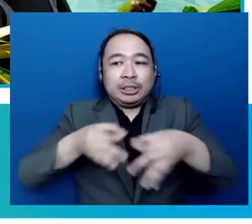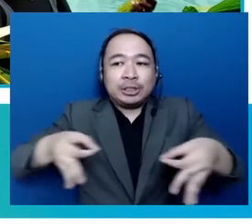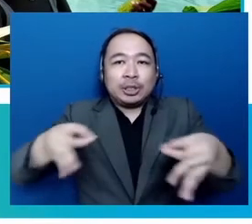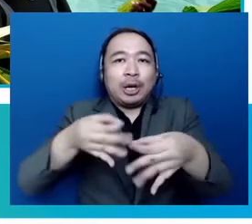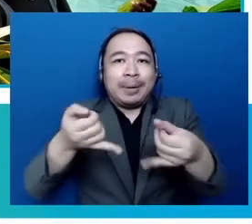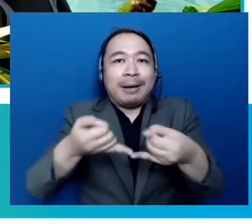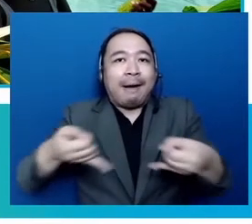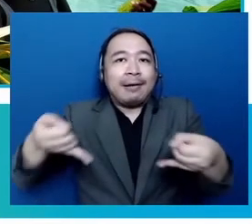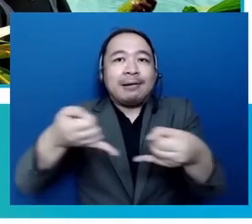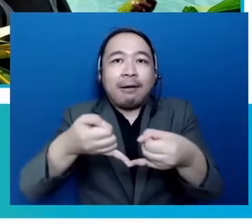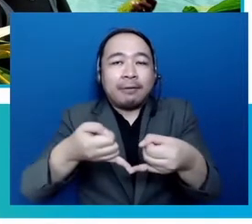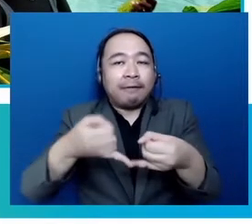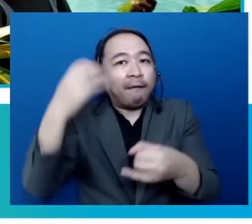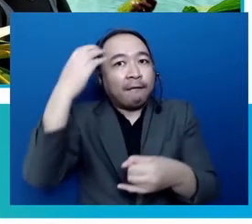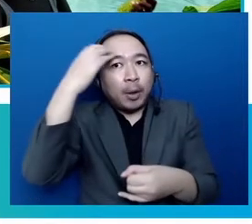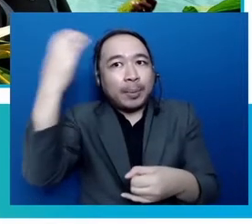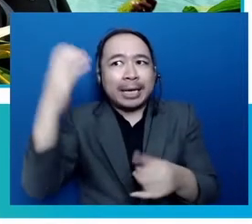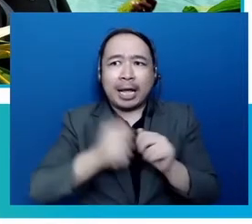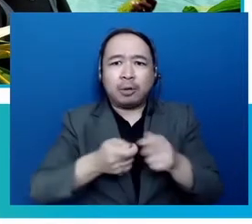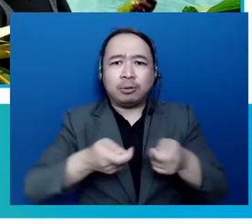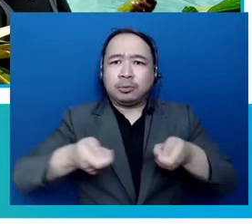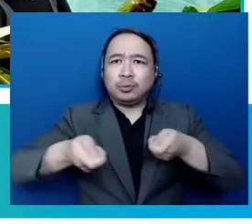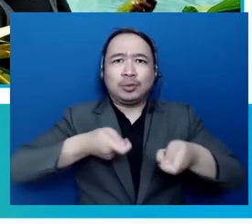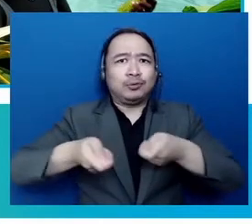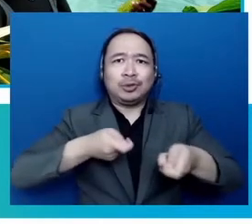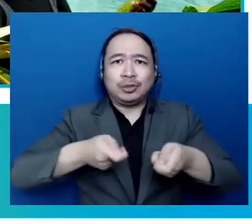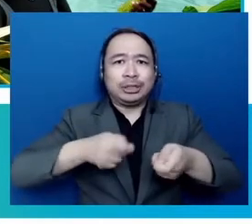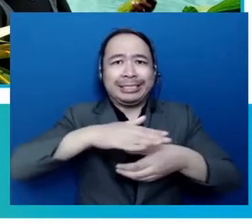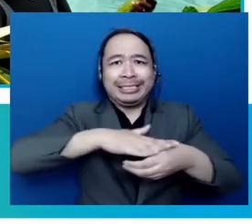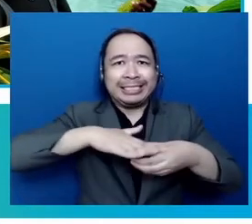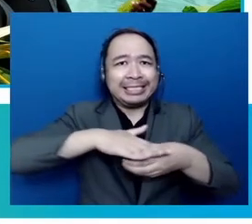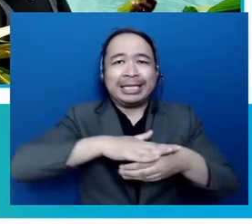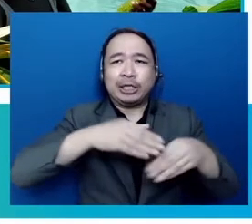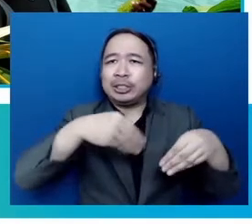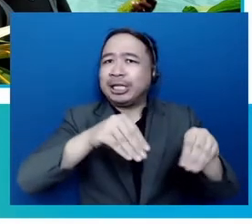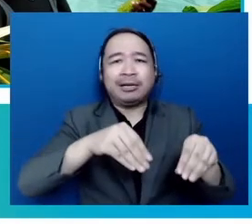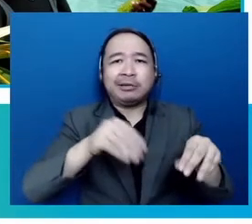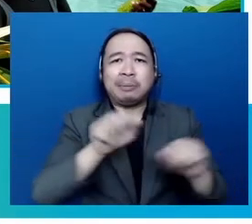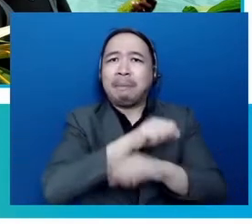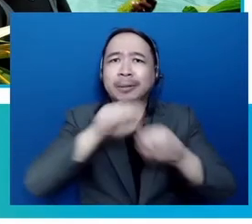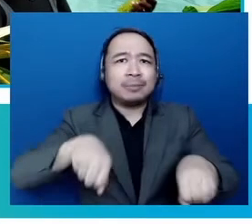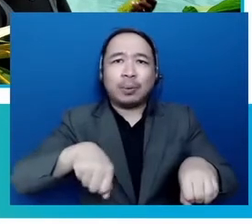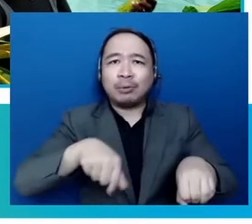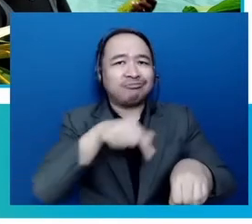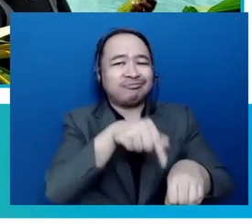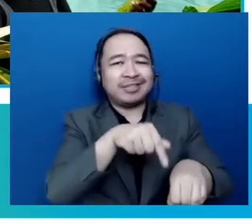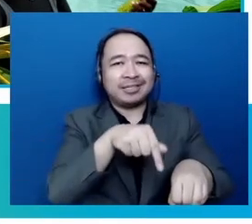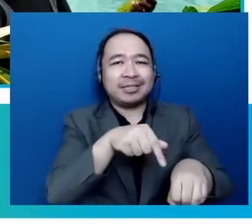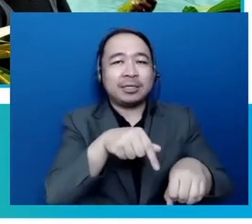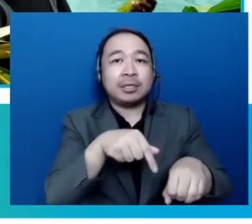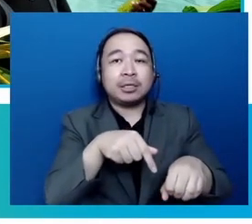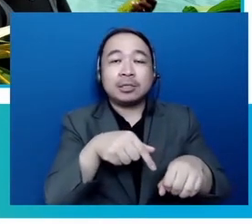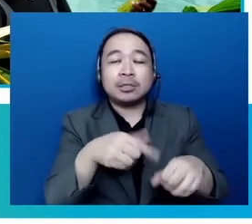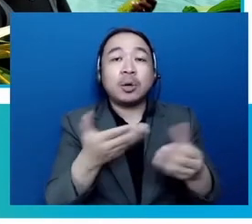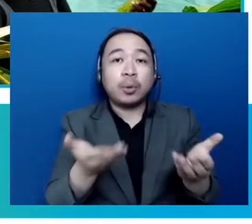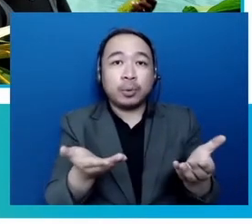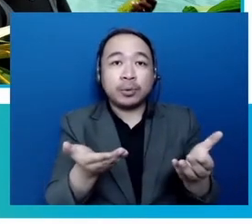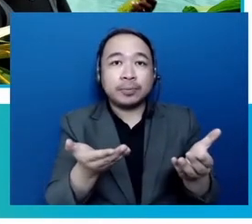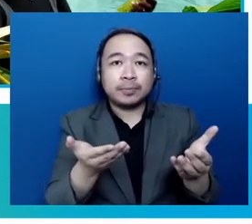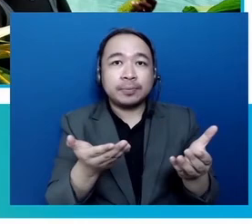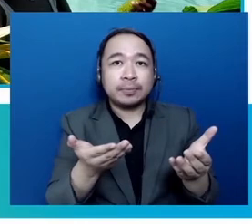movement of people so local sellers cannot sell their goods at the main market centered in